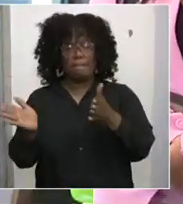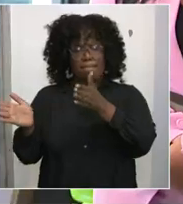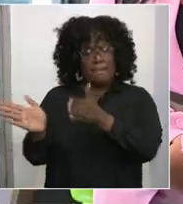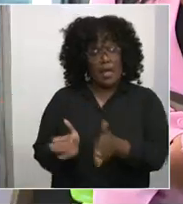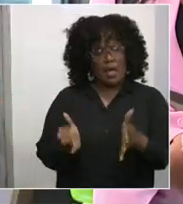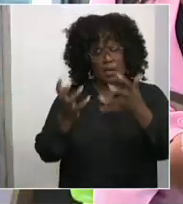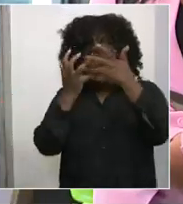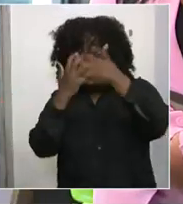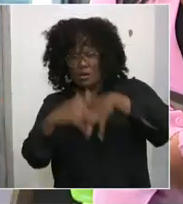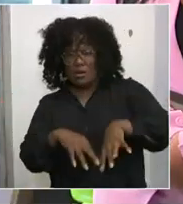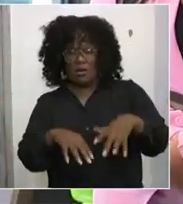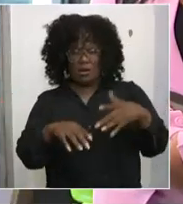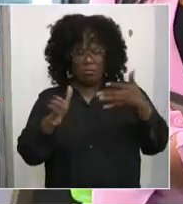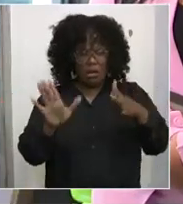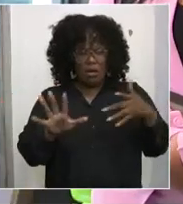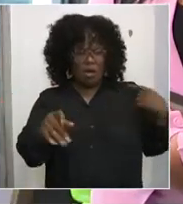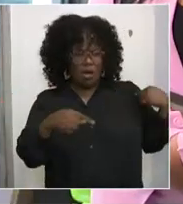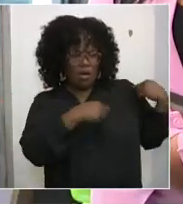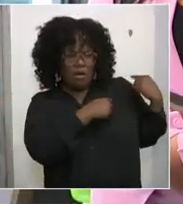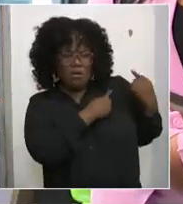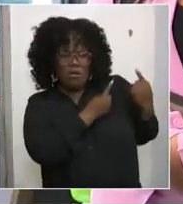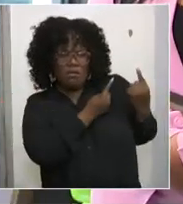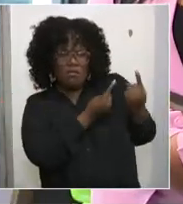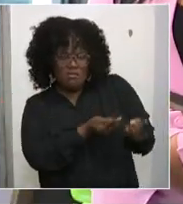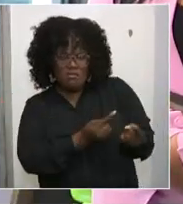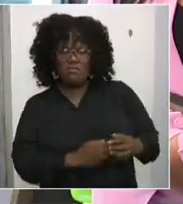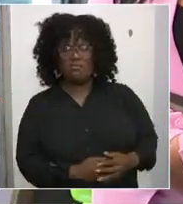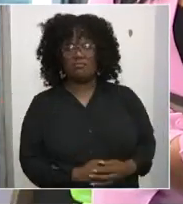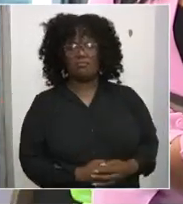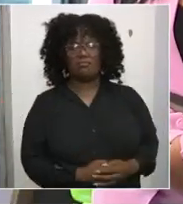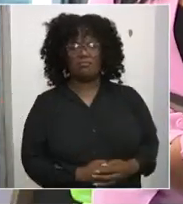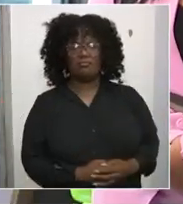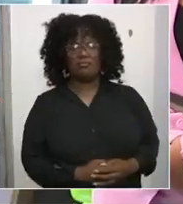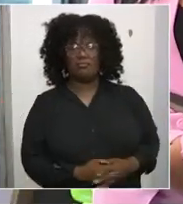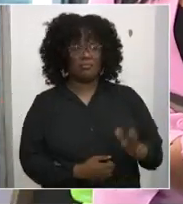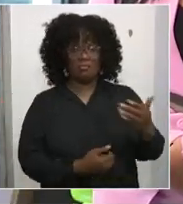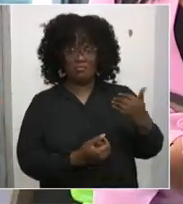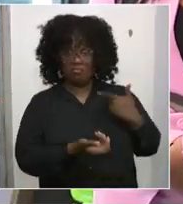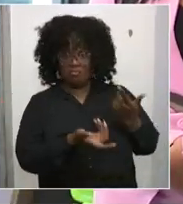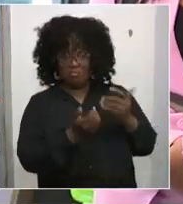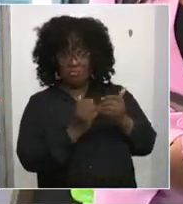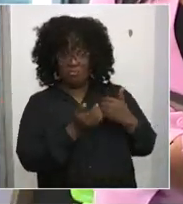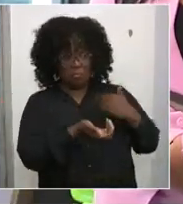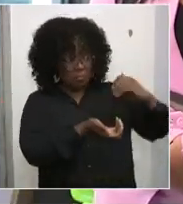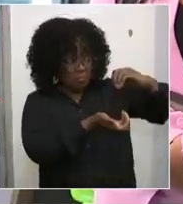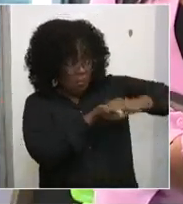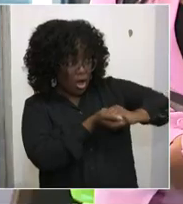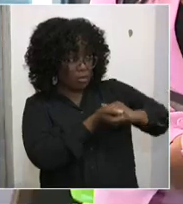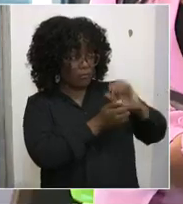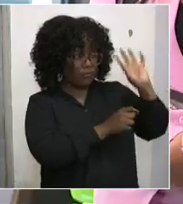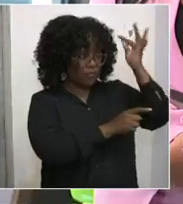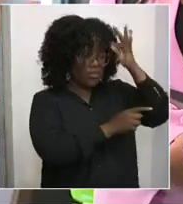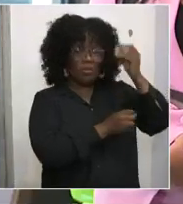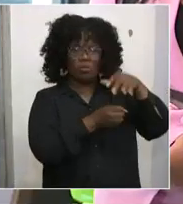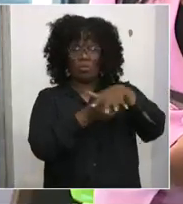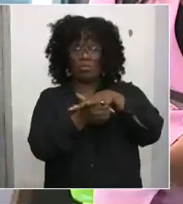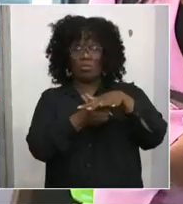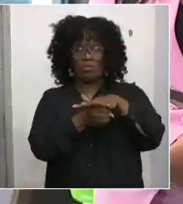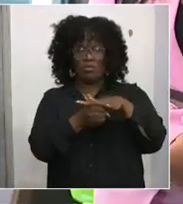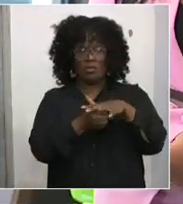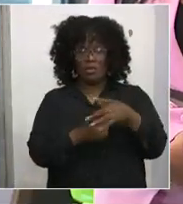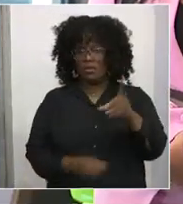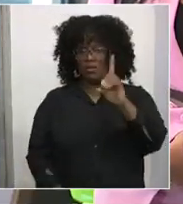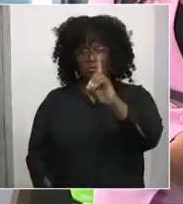the tabletops and working together with our federal partners and our local partners, DDOT, DPW,